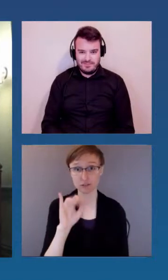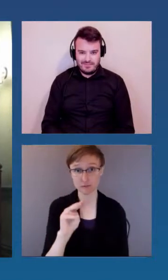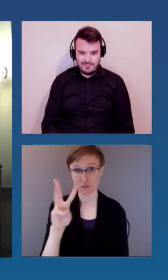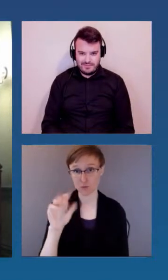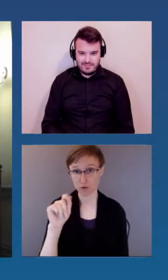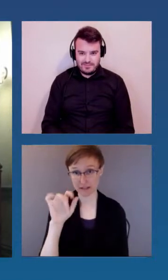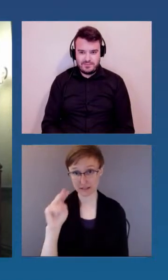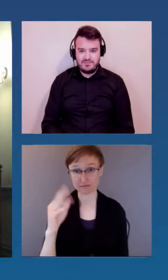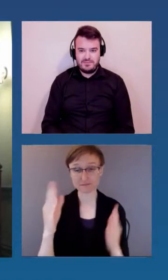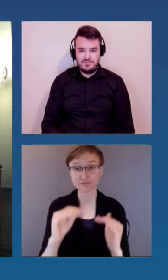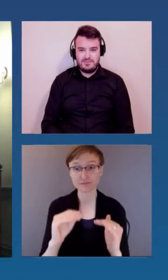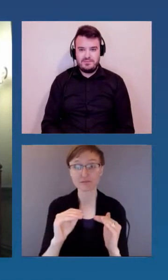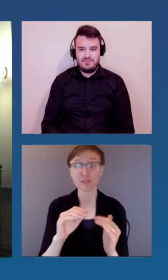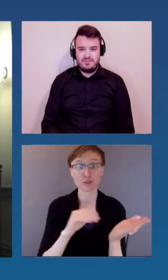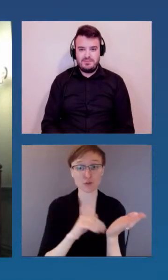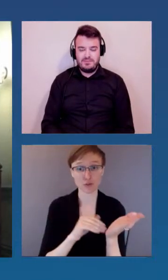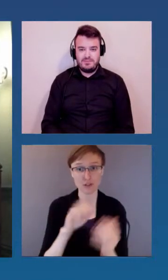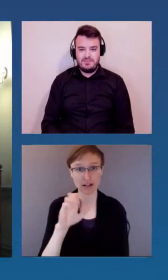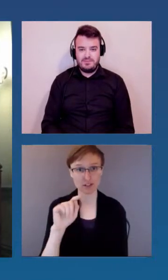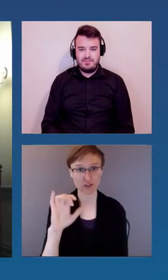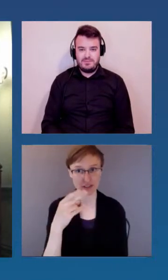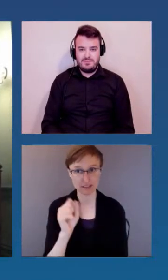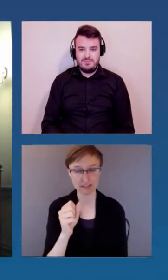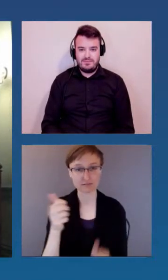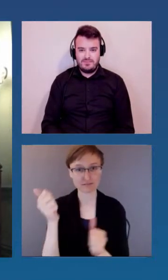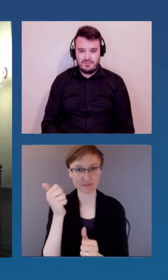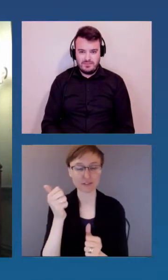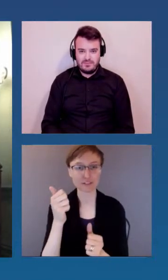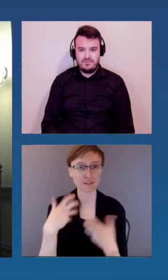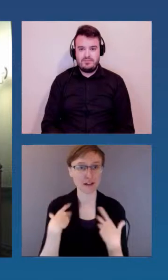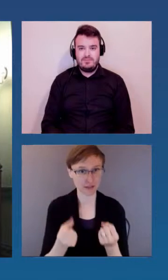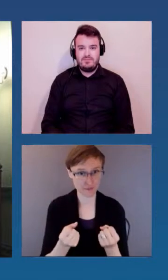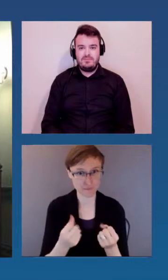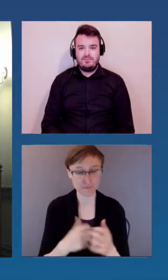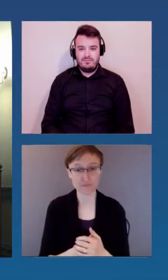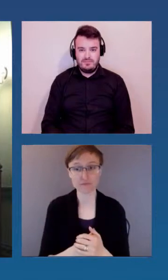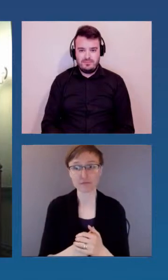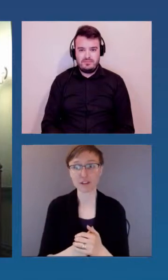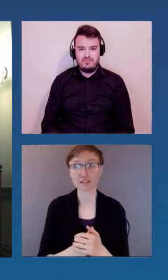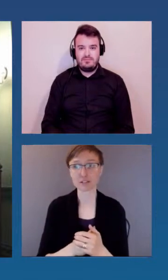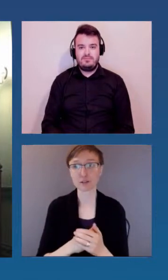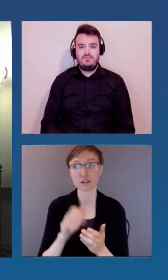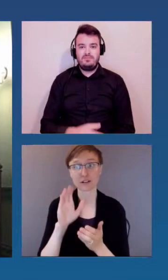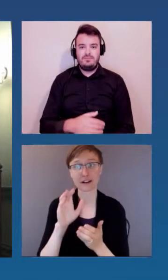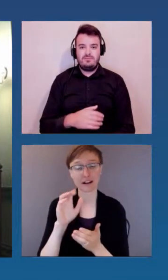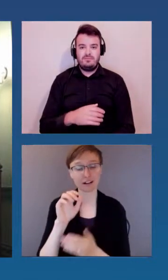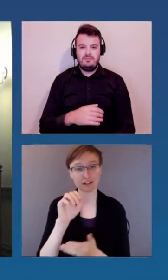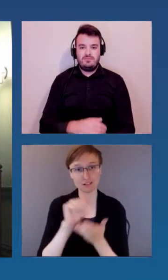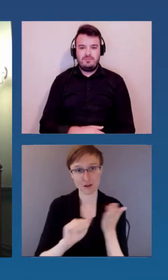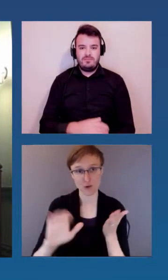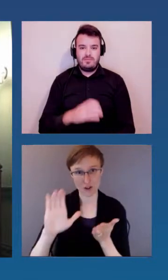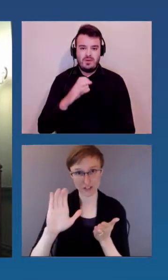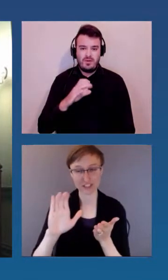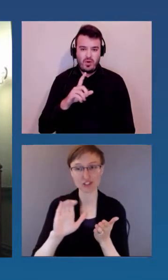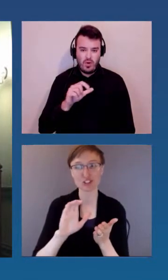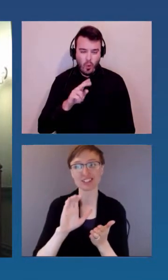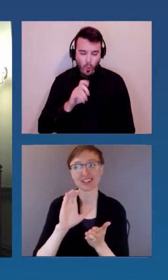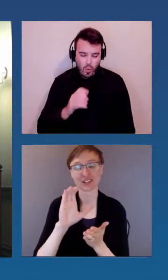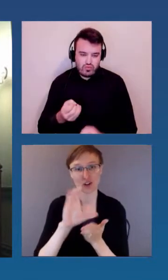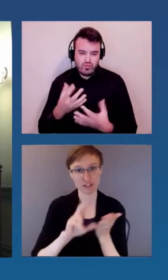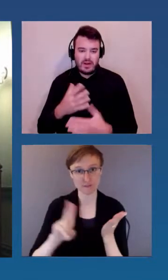Chief Medical Officer of Health, Claude Brûlé, President Algonquin College, Dr. Benoit-Antoine Bacon, Président Carleton